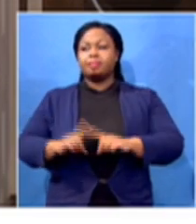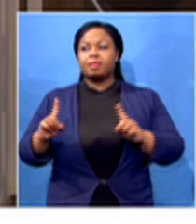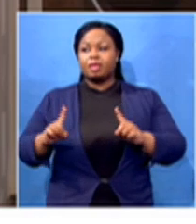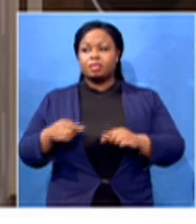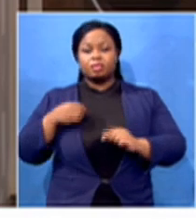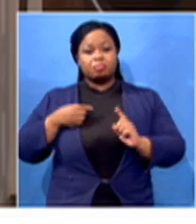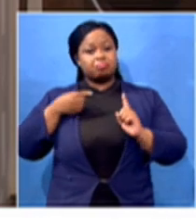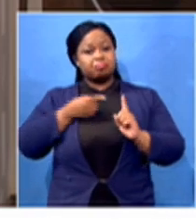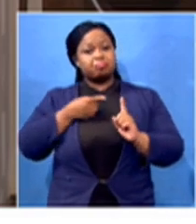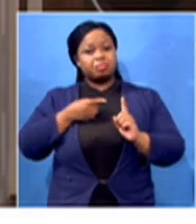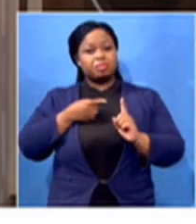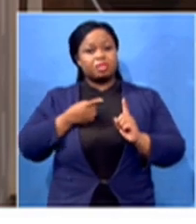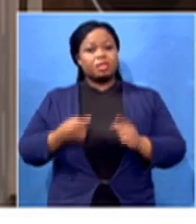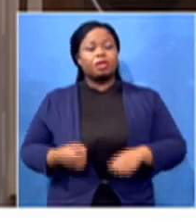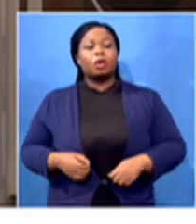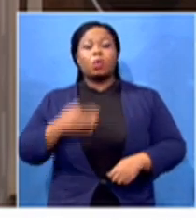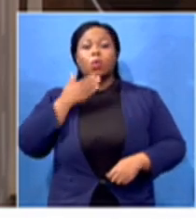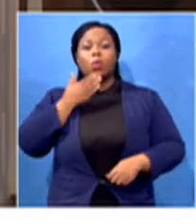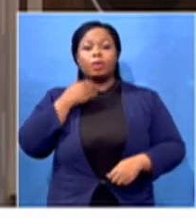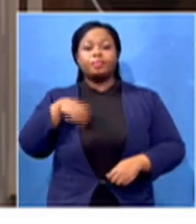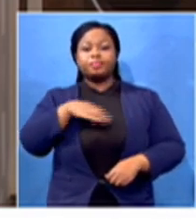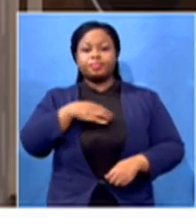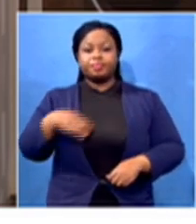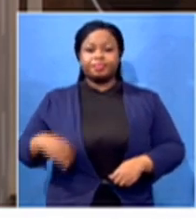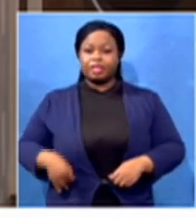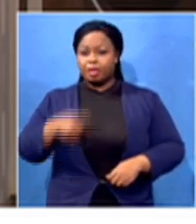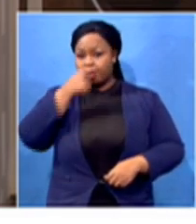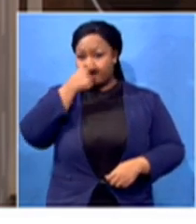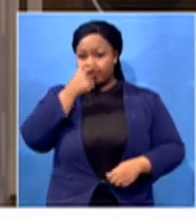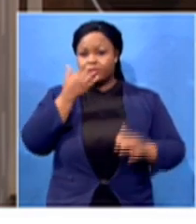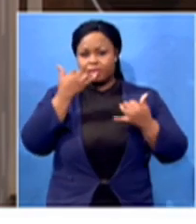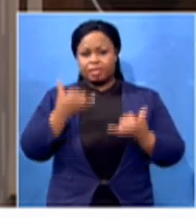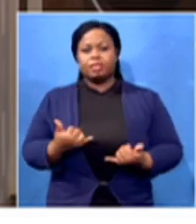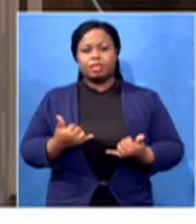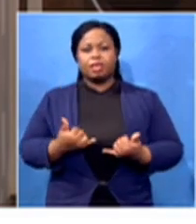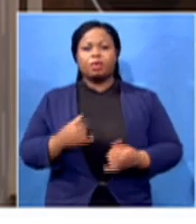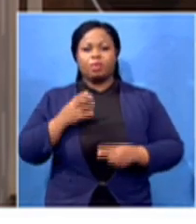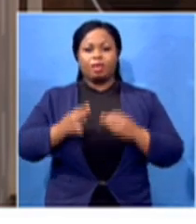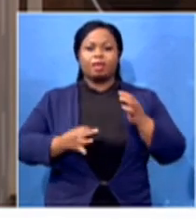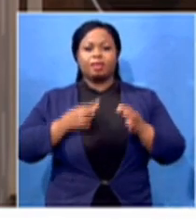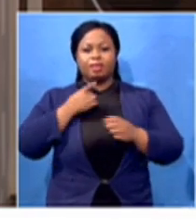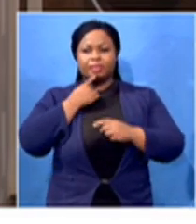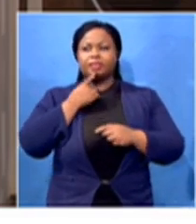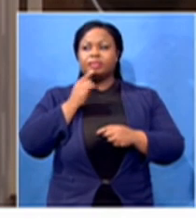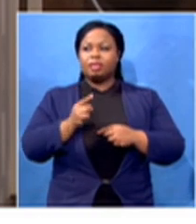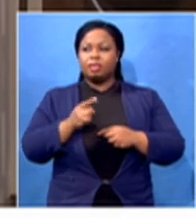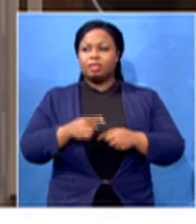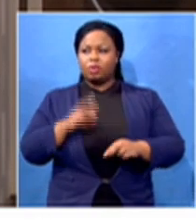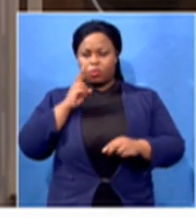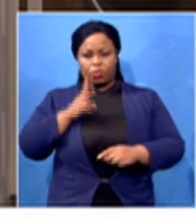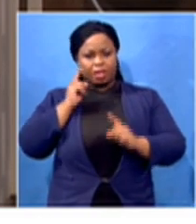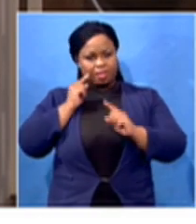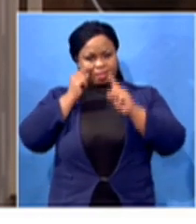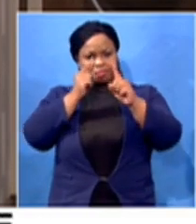se a lekile gore a bokeletse thepa e tlhokagalang twantshong ya